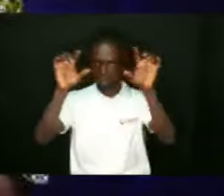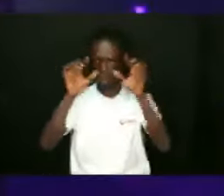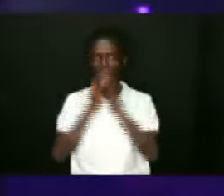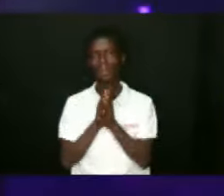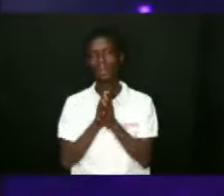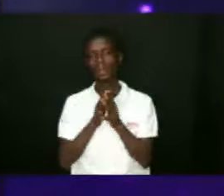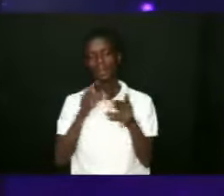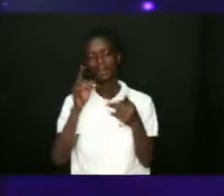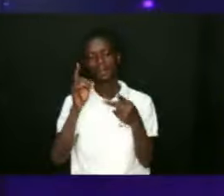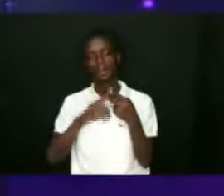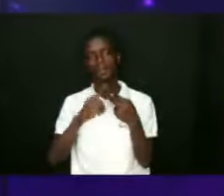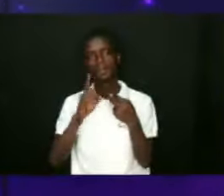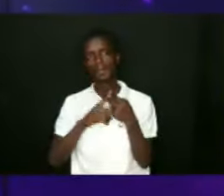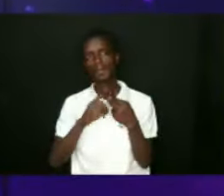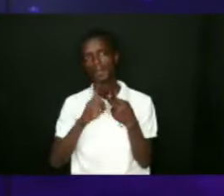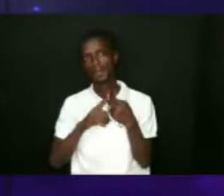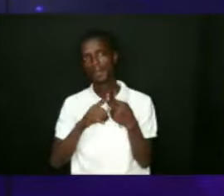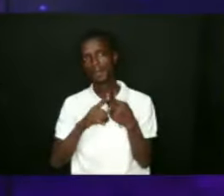The value of suffer